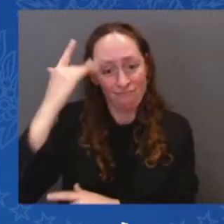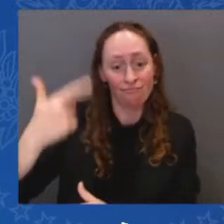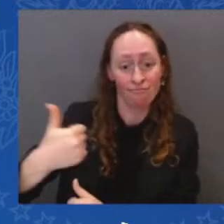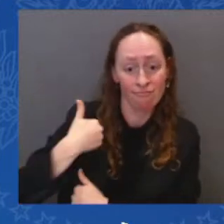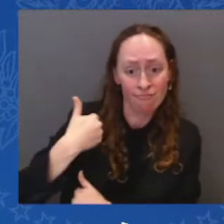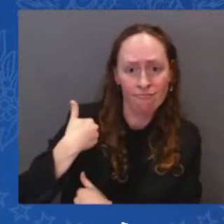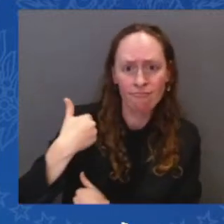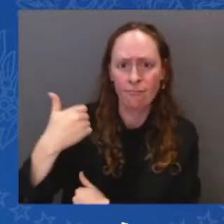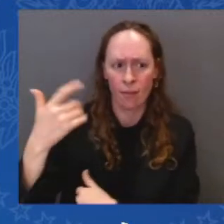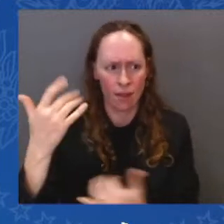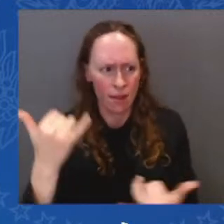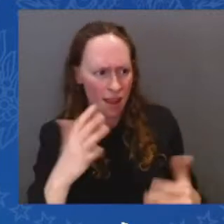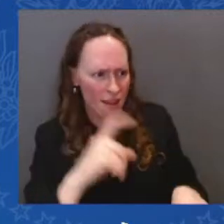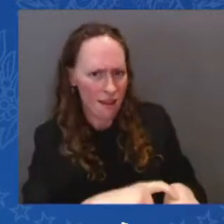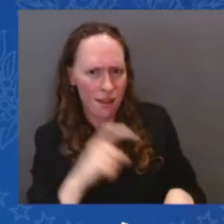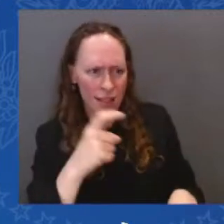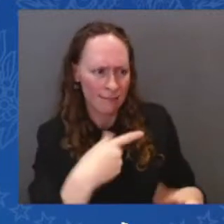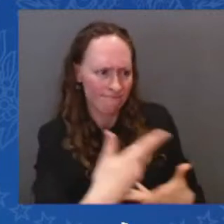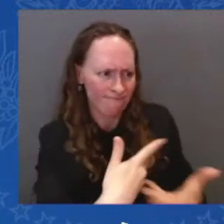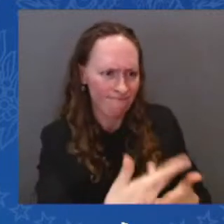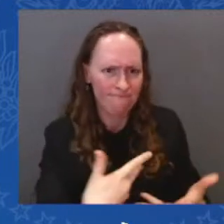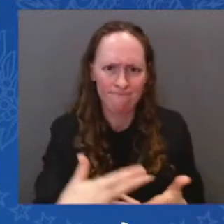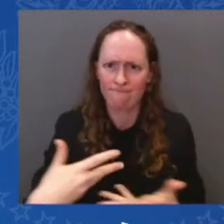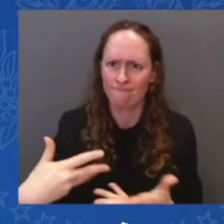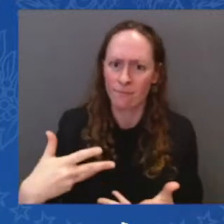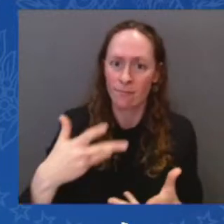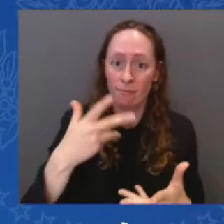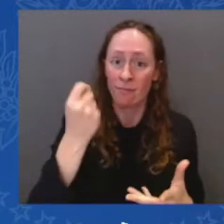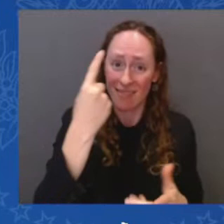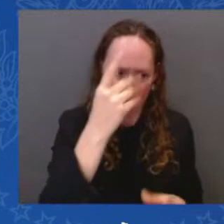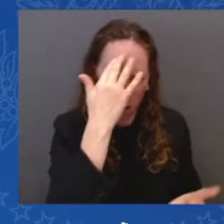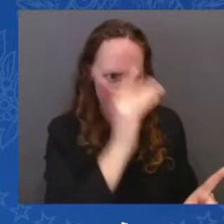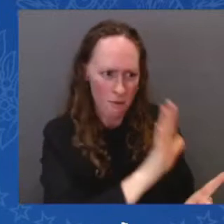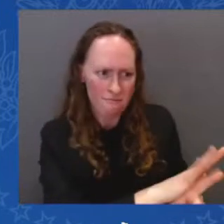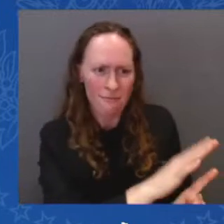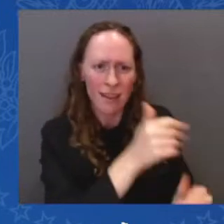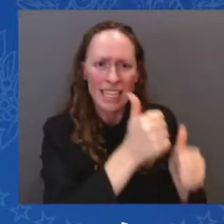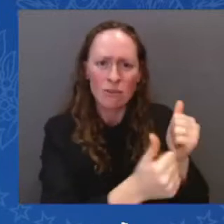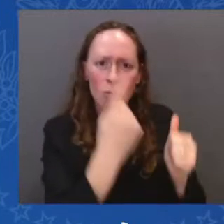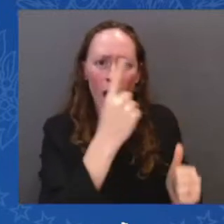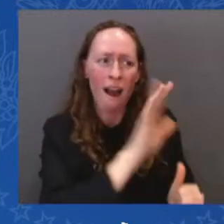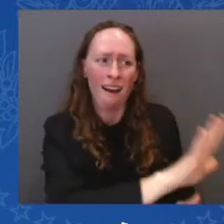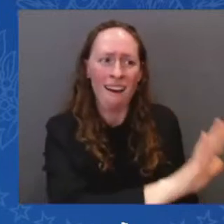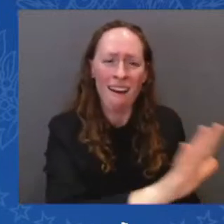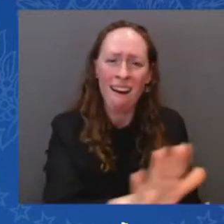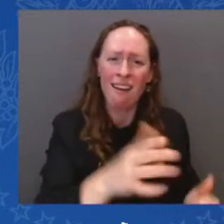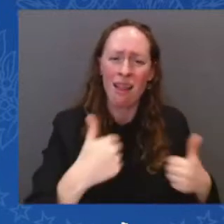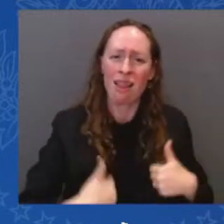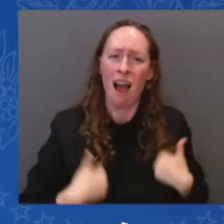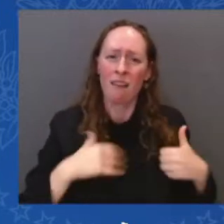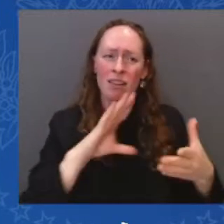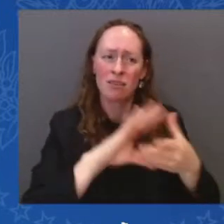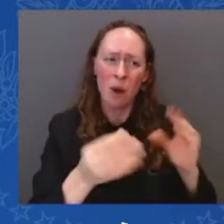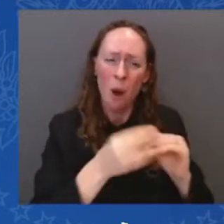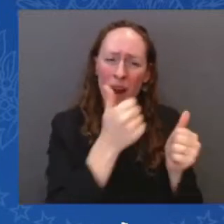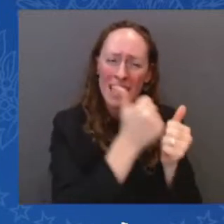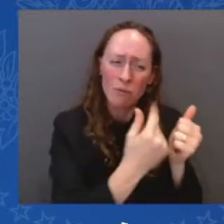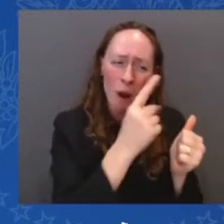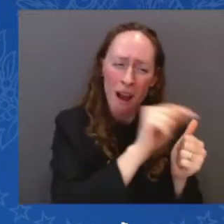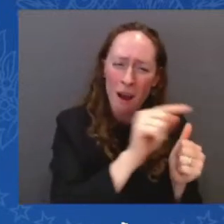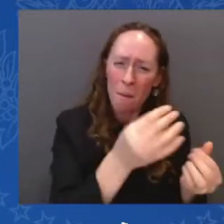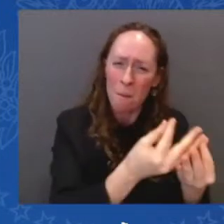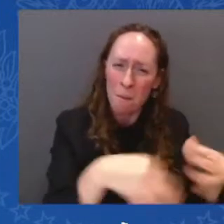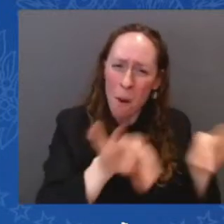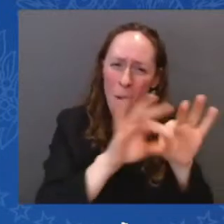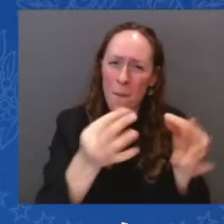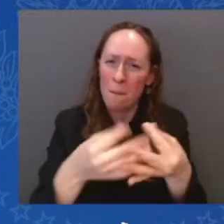And to this day, whenever Mark's attended events, I've watched him. We've attended many events together. I've watched